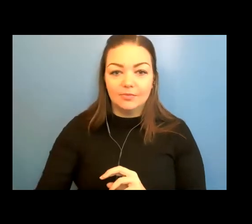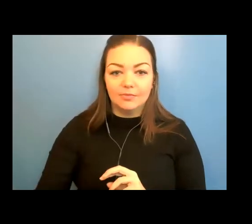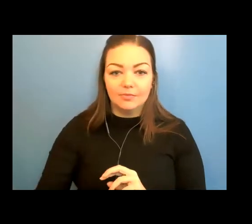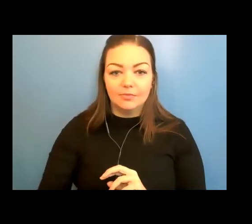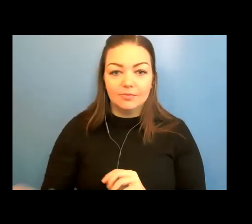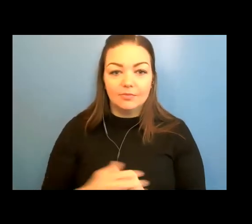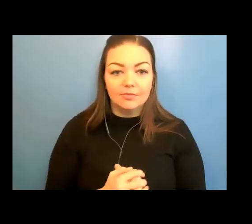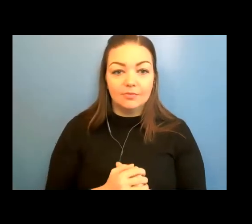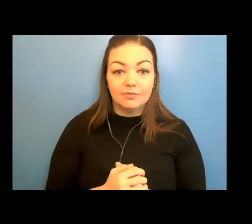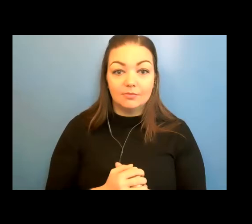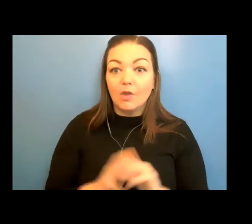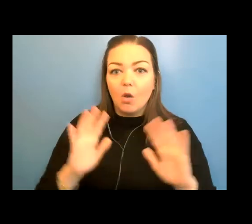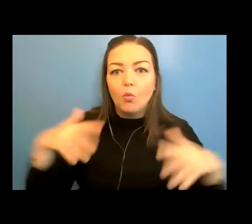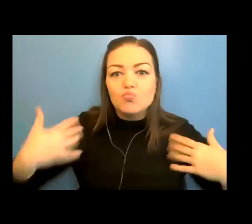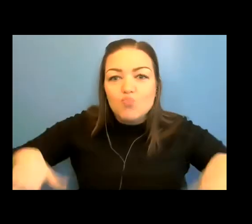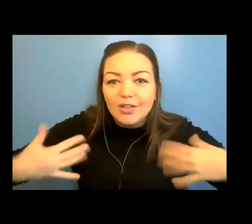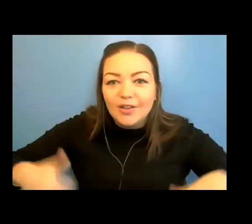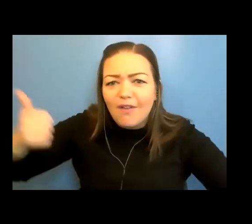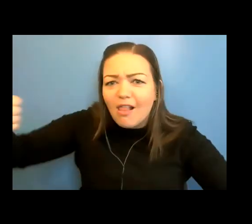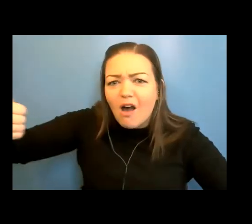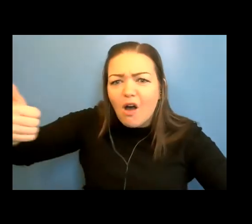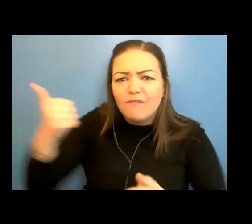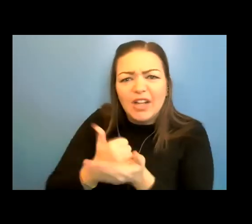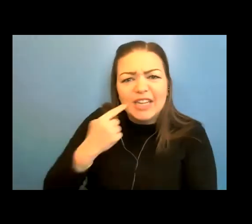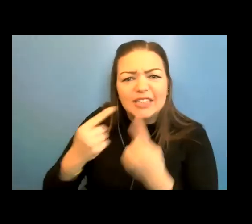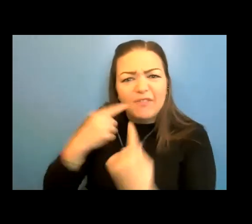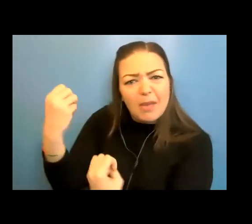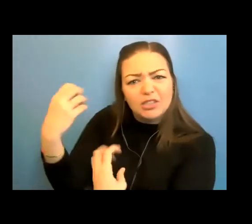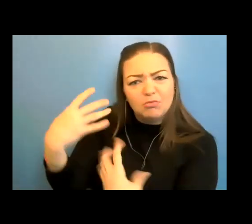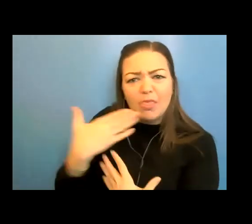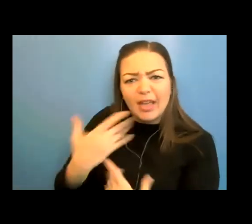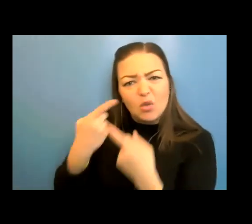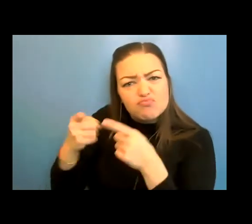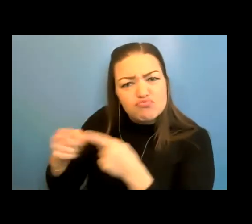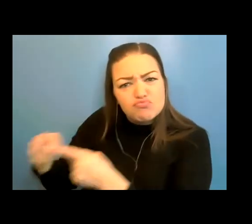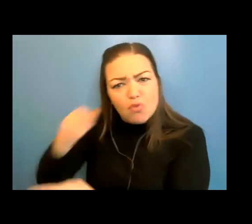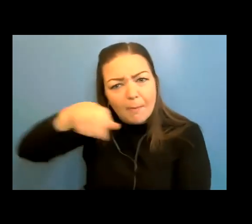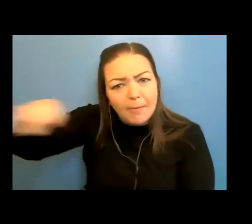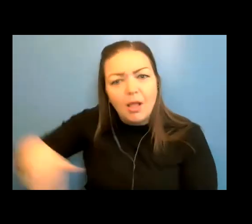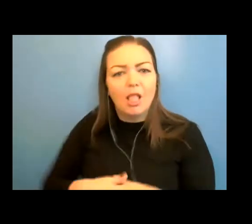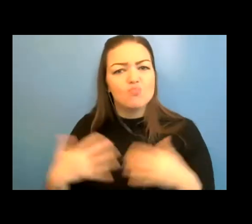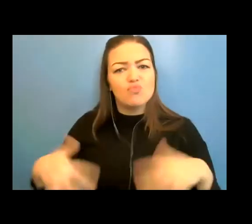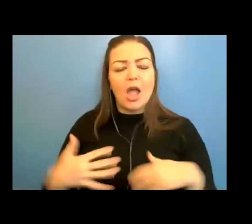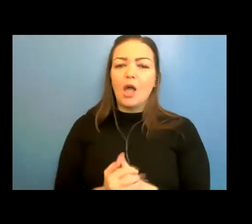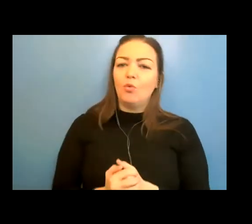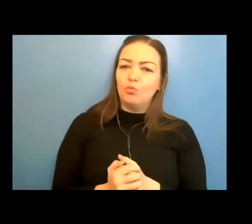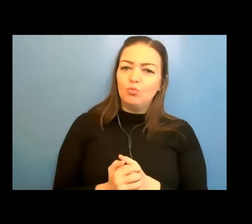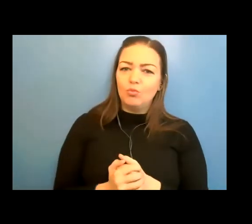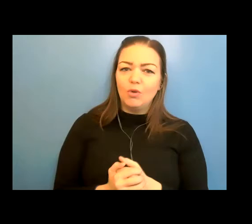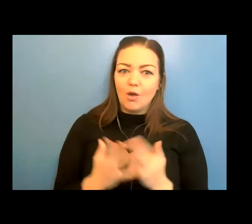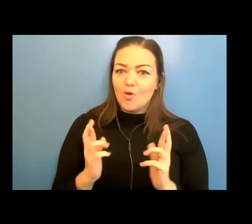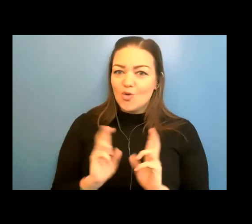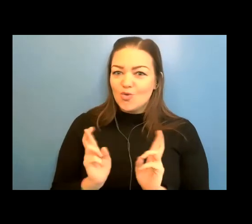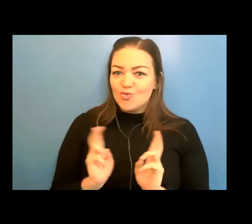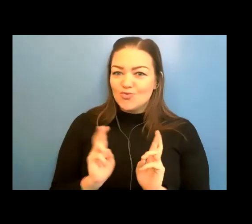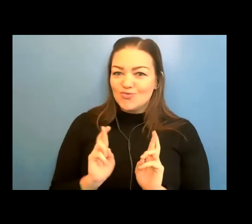Wonderful. That's great to hear about all those artists. and massive fingers